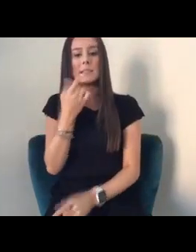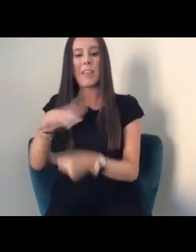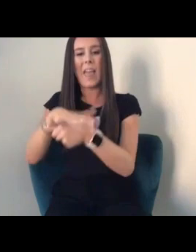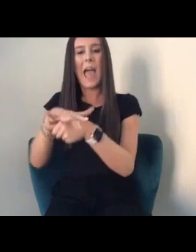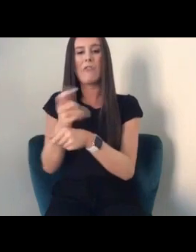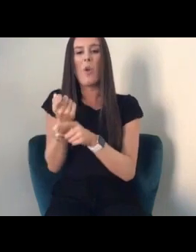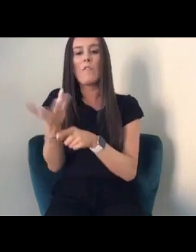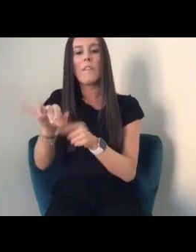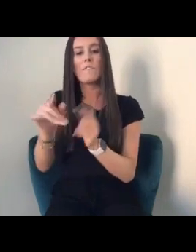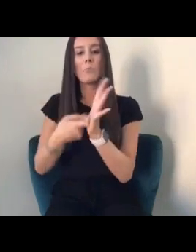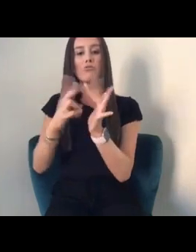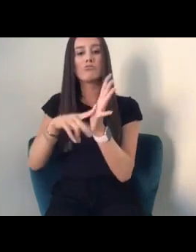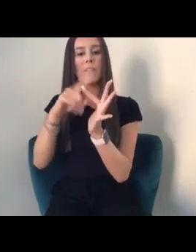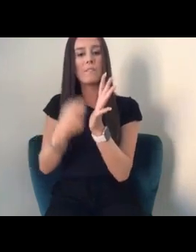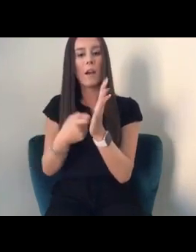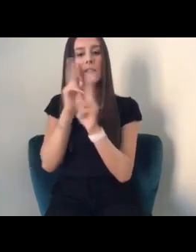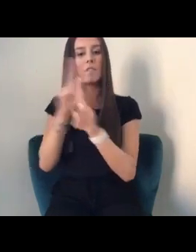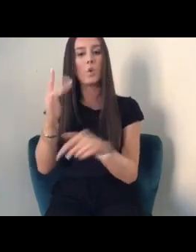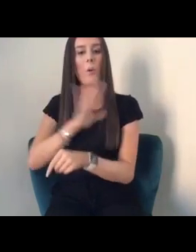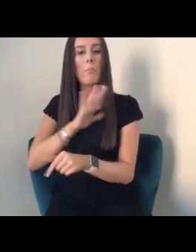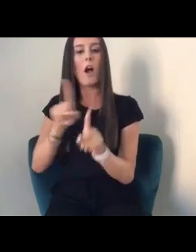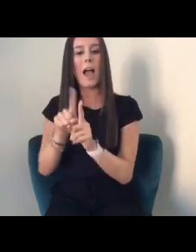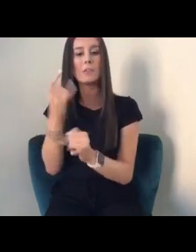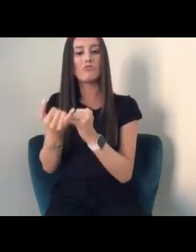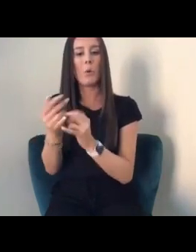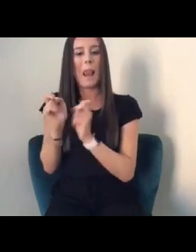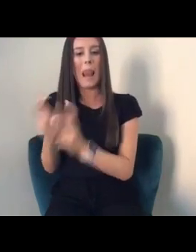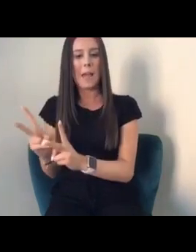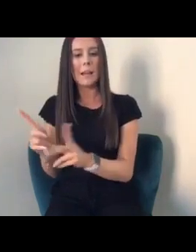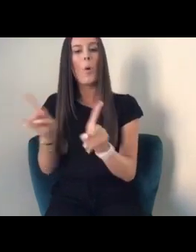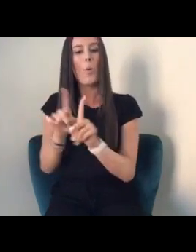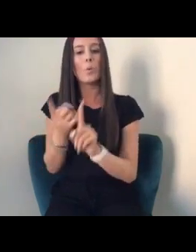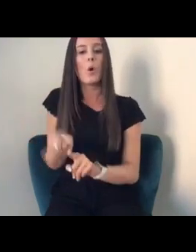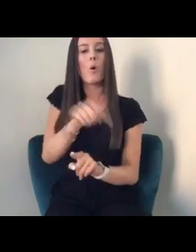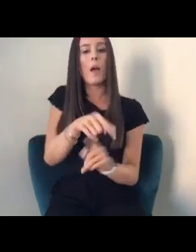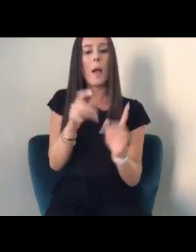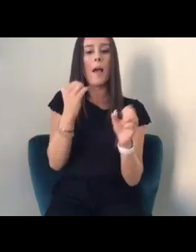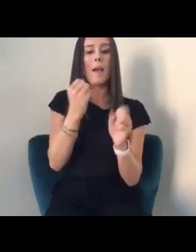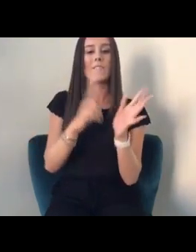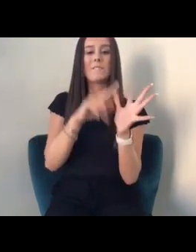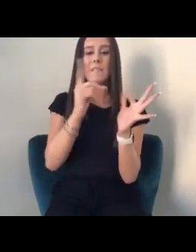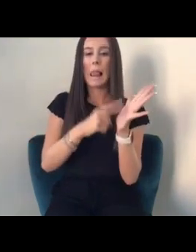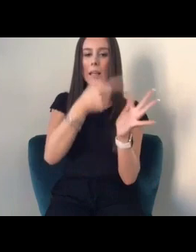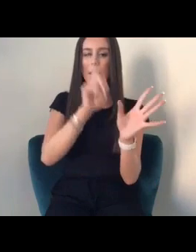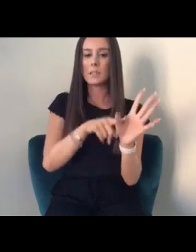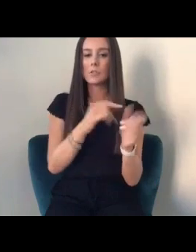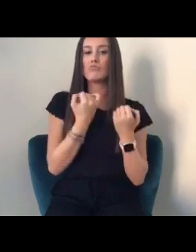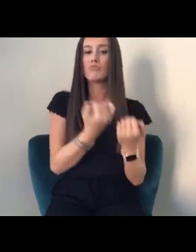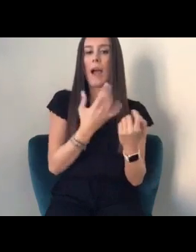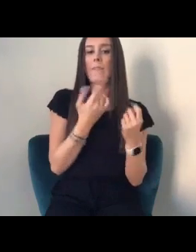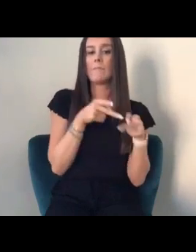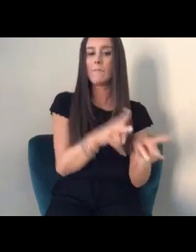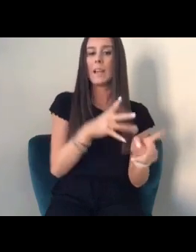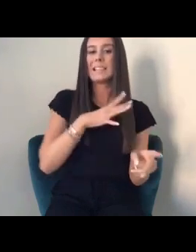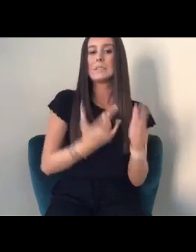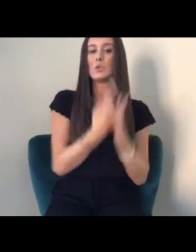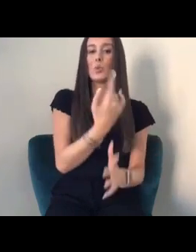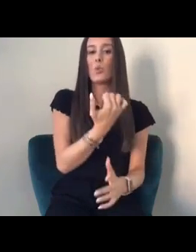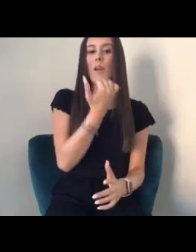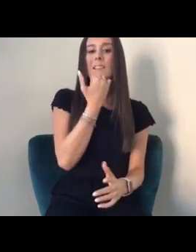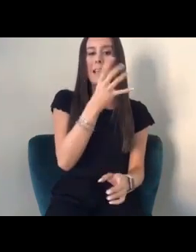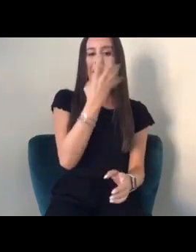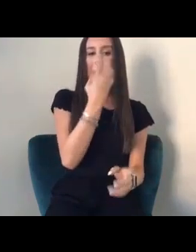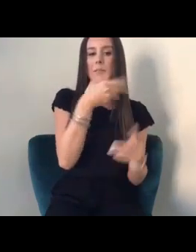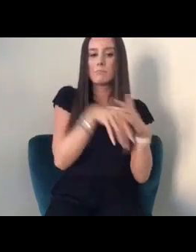Lane, as well as a short extension to a gas diversion along Valley Drive. We've been working with our